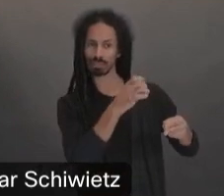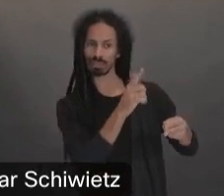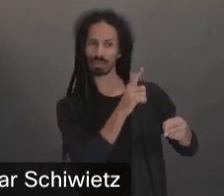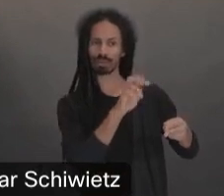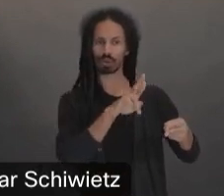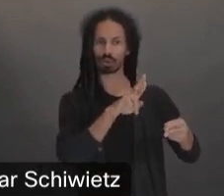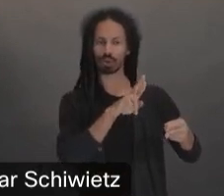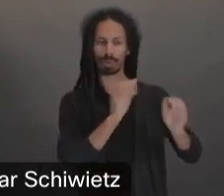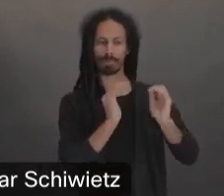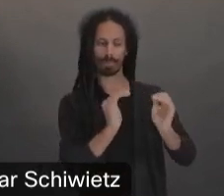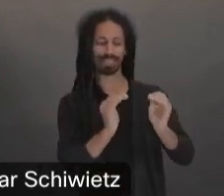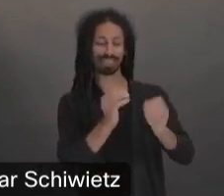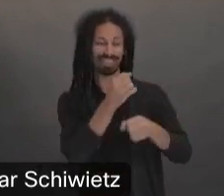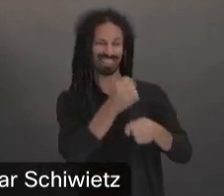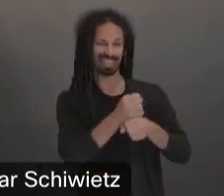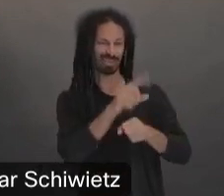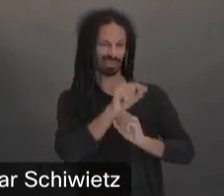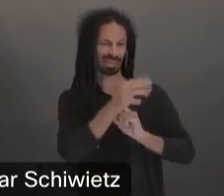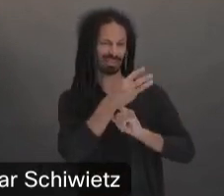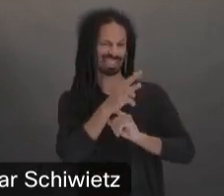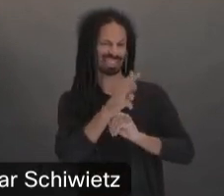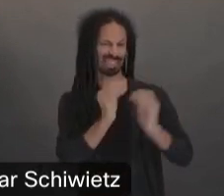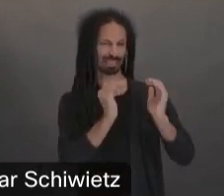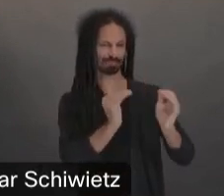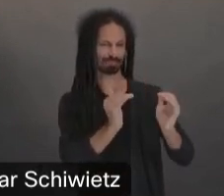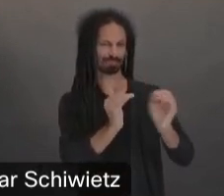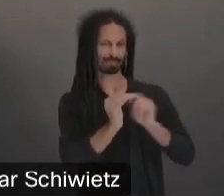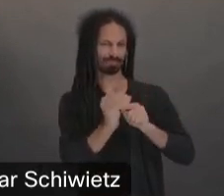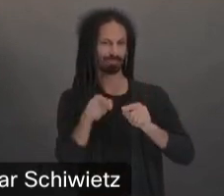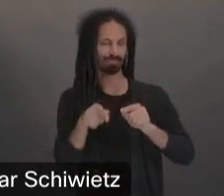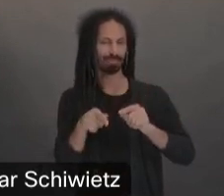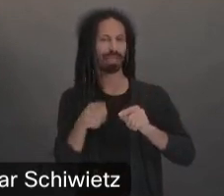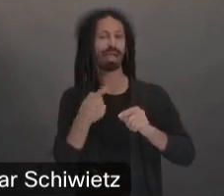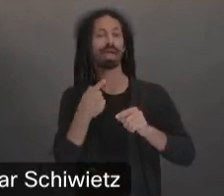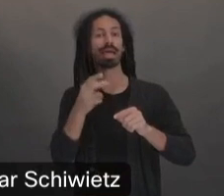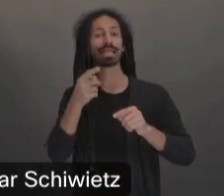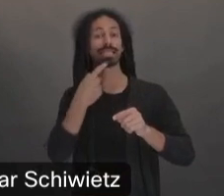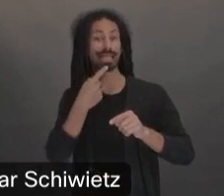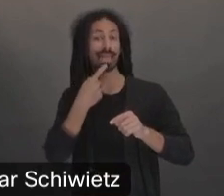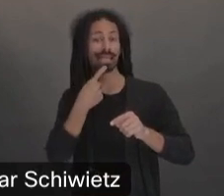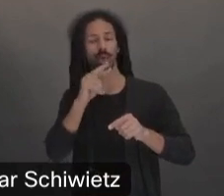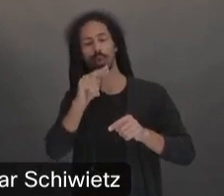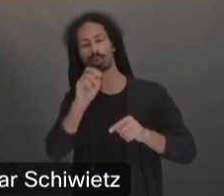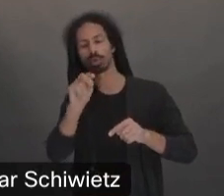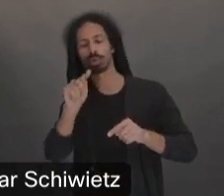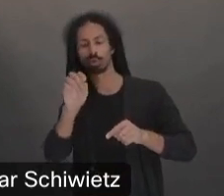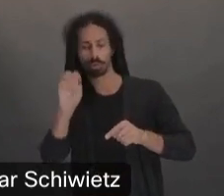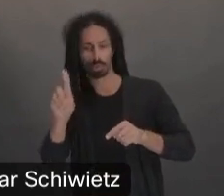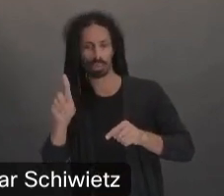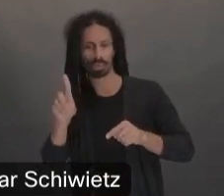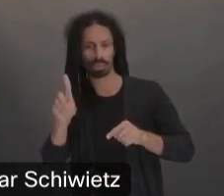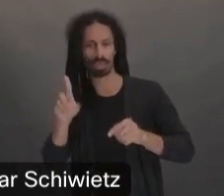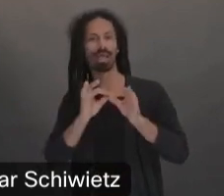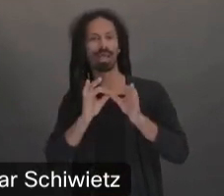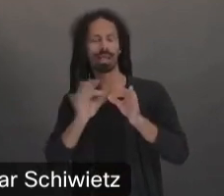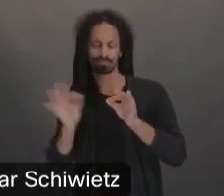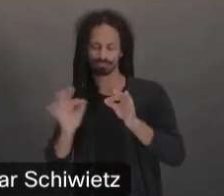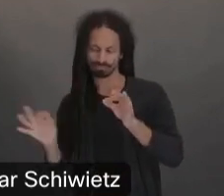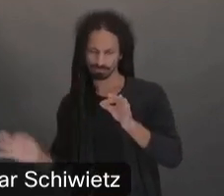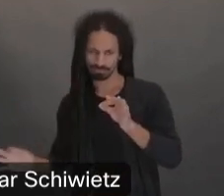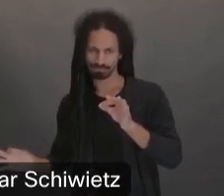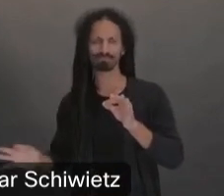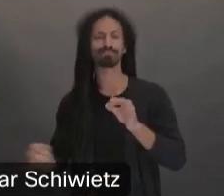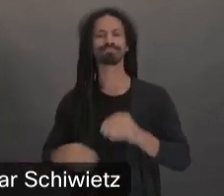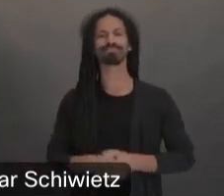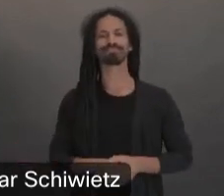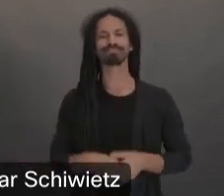or parentheses, 2016, noted, and went on with our idea. Here we see an example